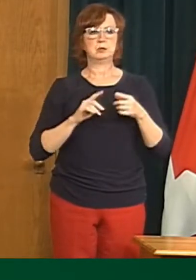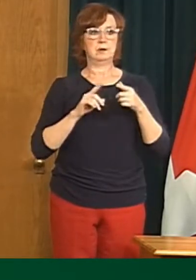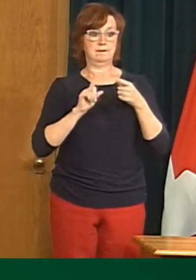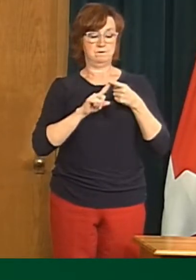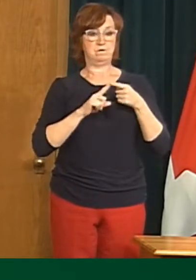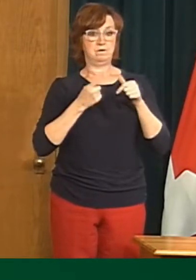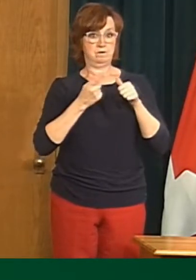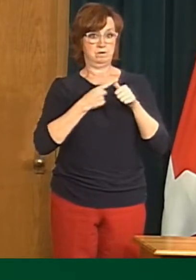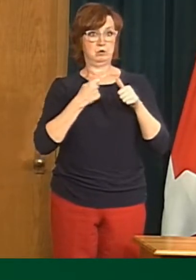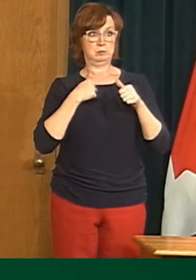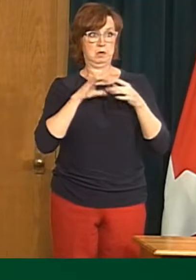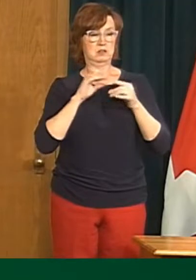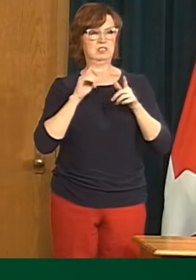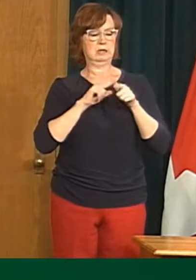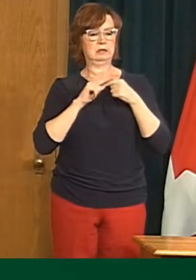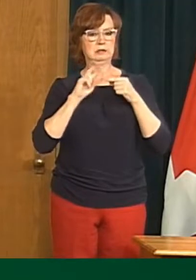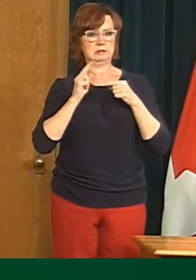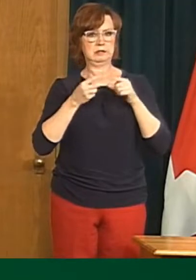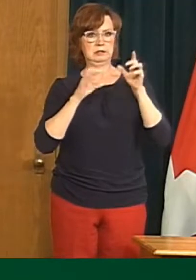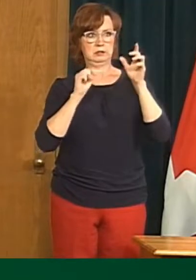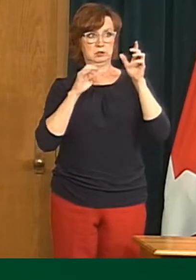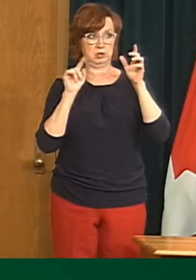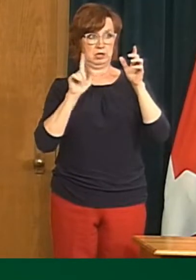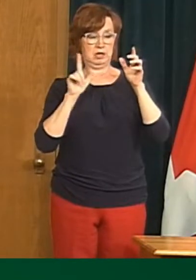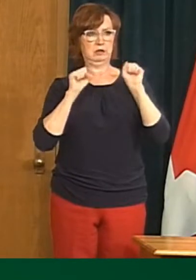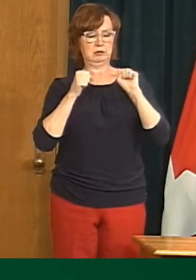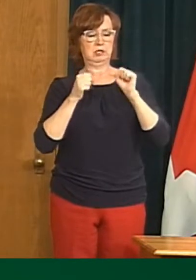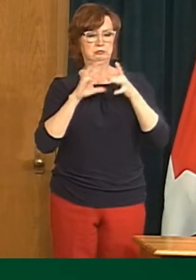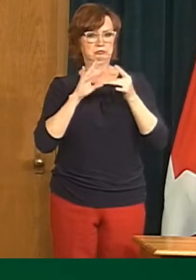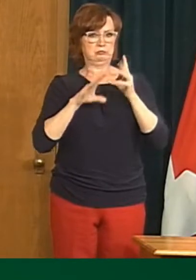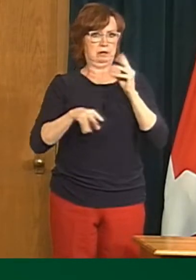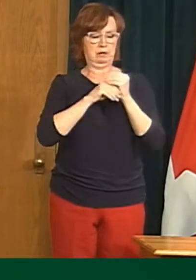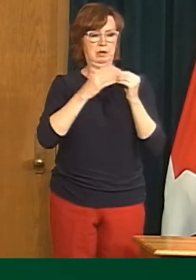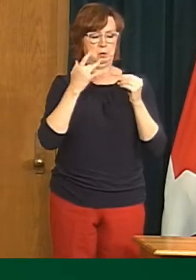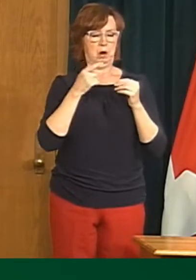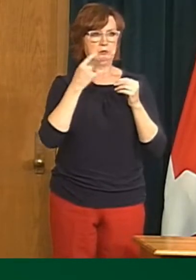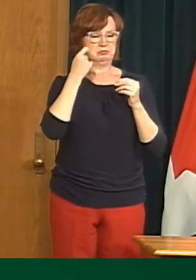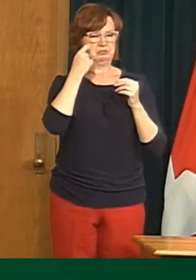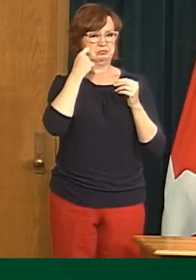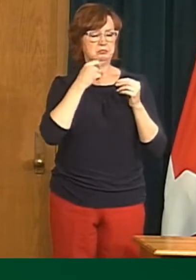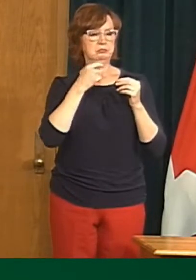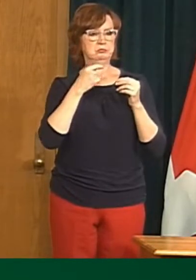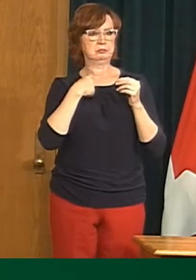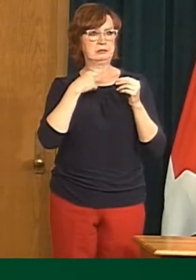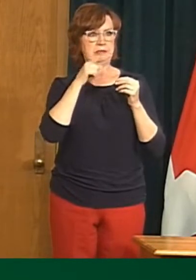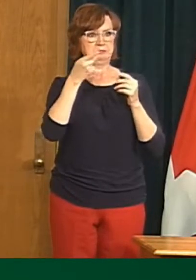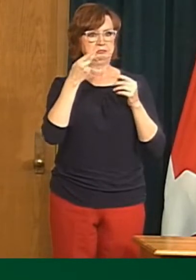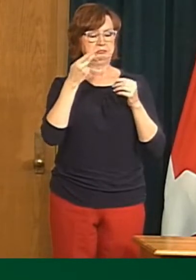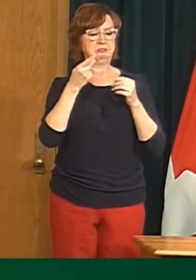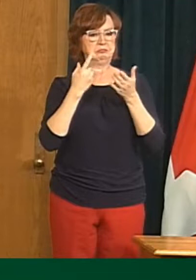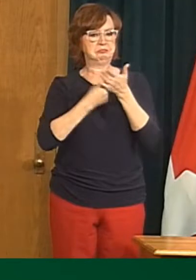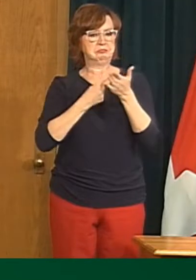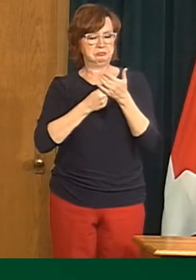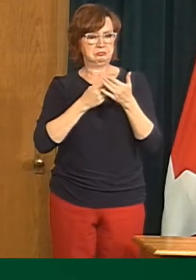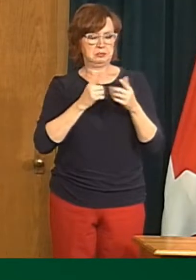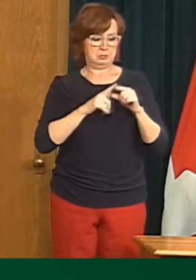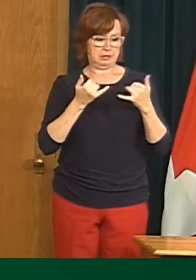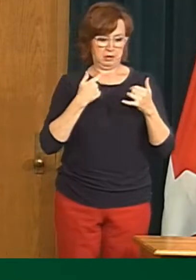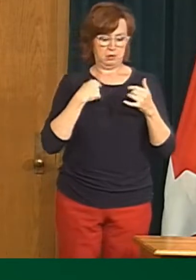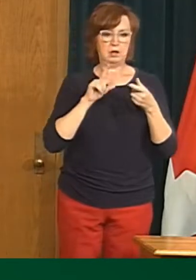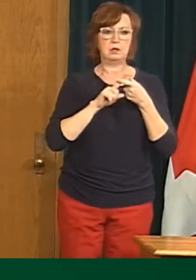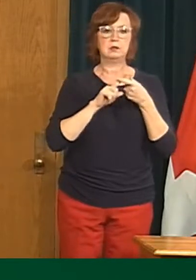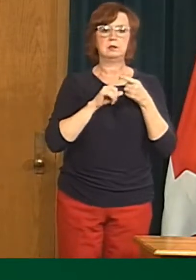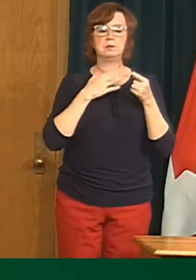well because of some conversations that he and I have had lately. I would just add to what the Premier said. We do allow, of